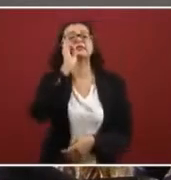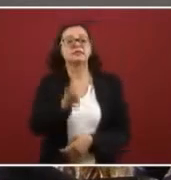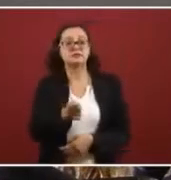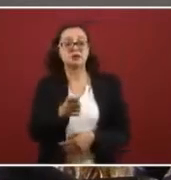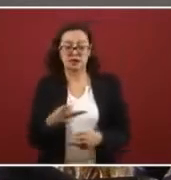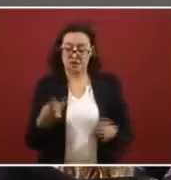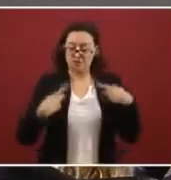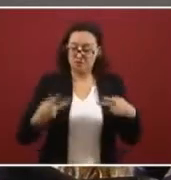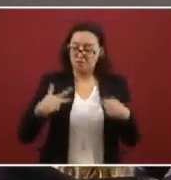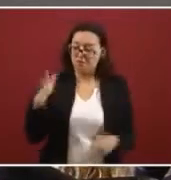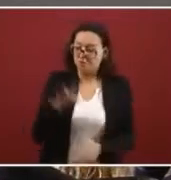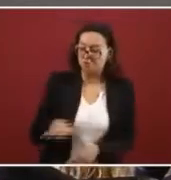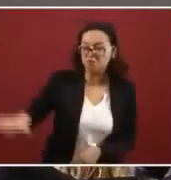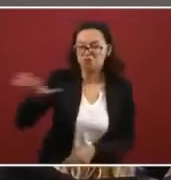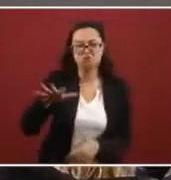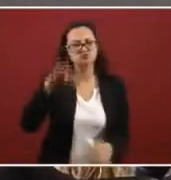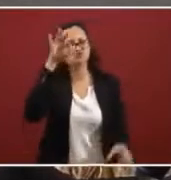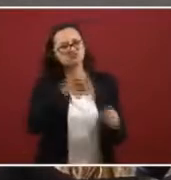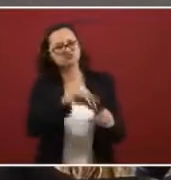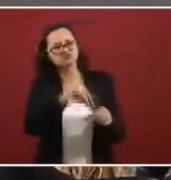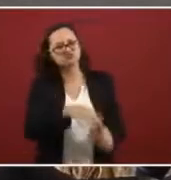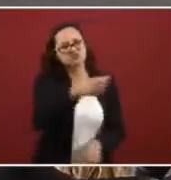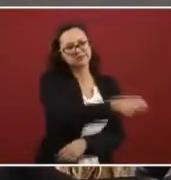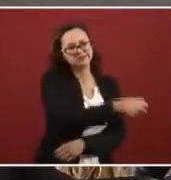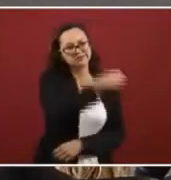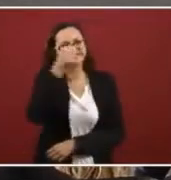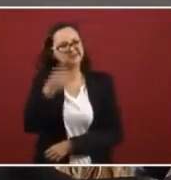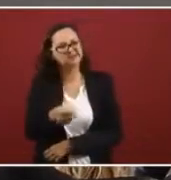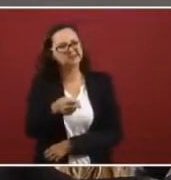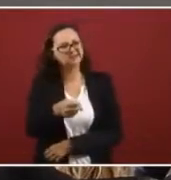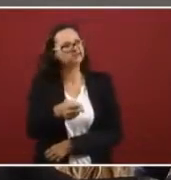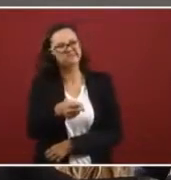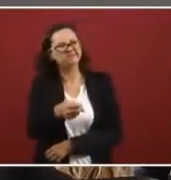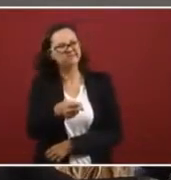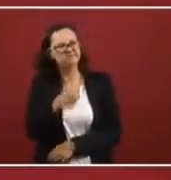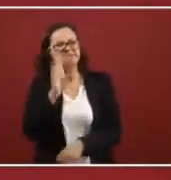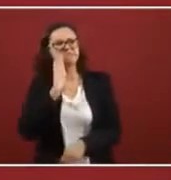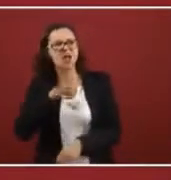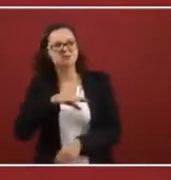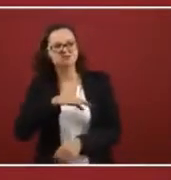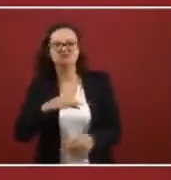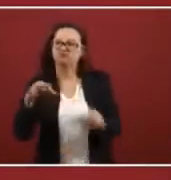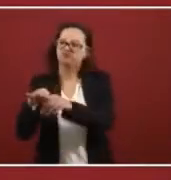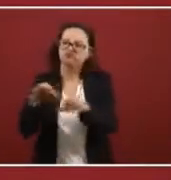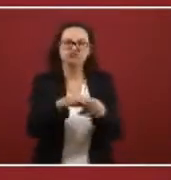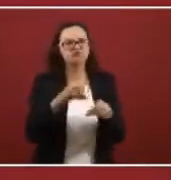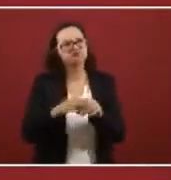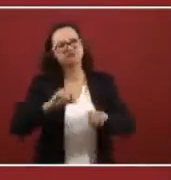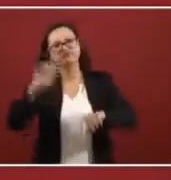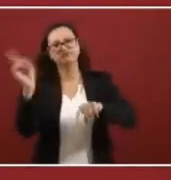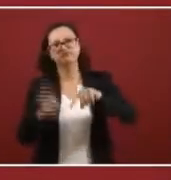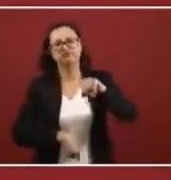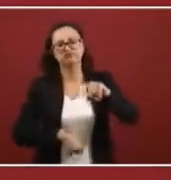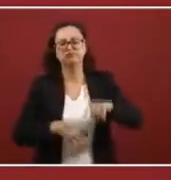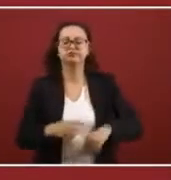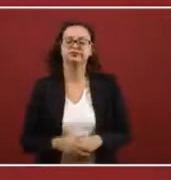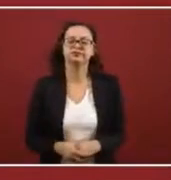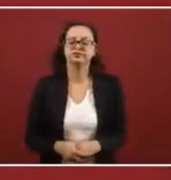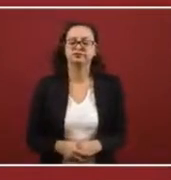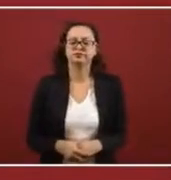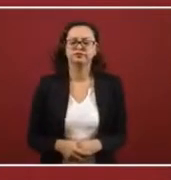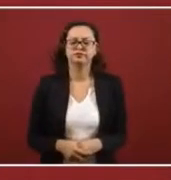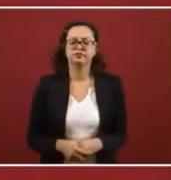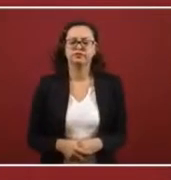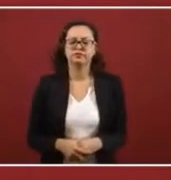the people puts quita you in and the people takes you away. Or gives and the people take away. Para cumplir